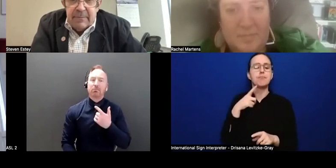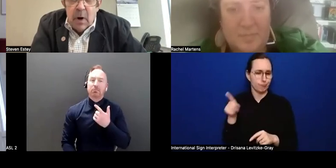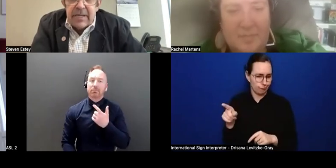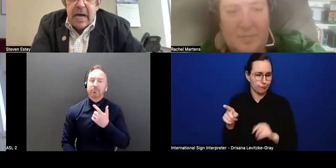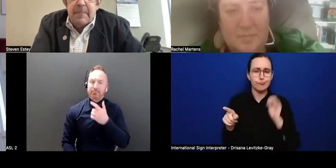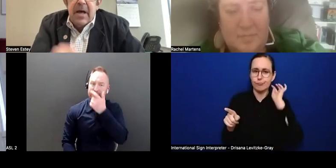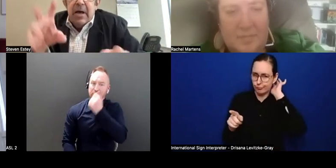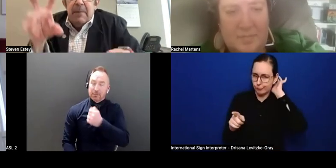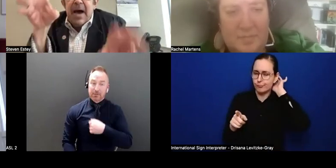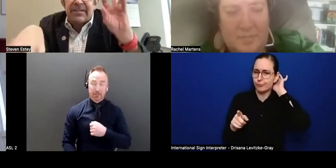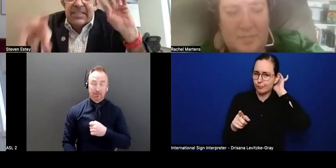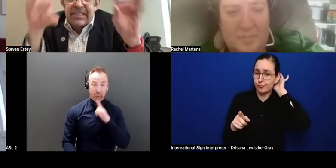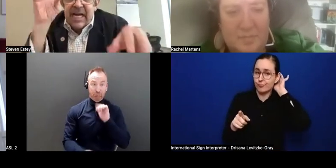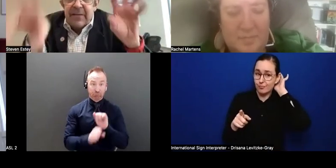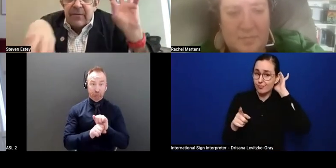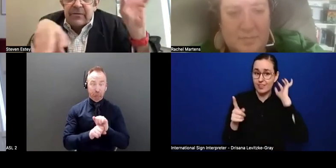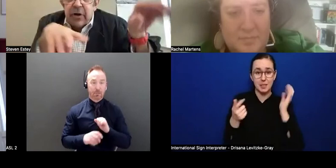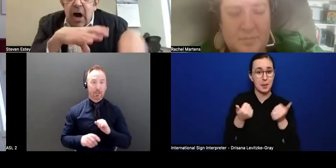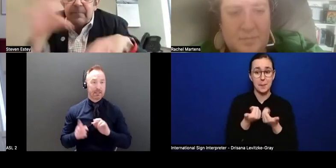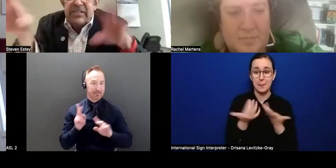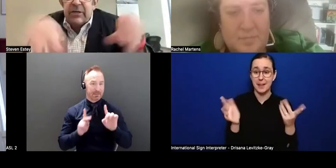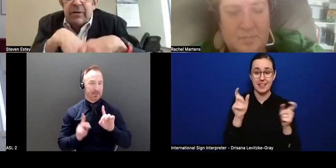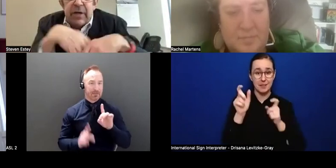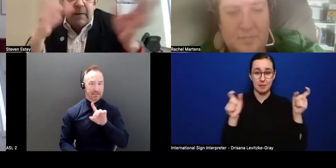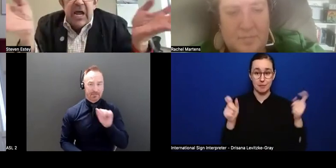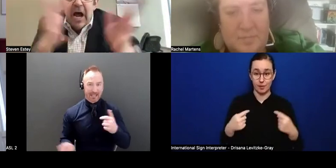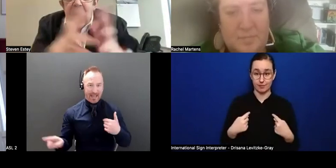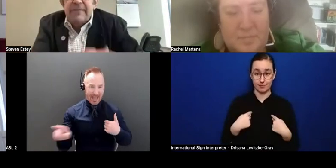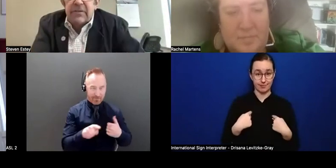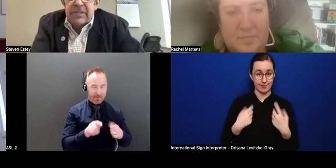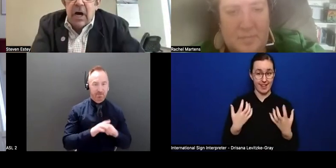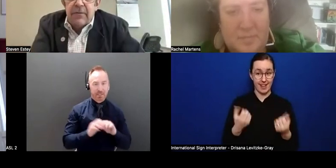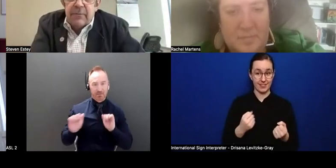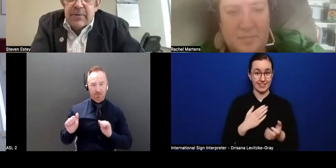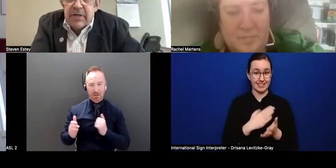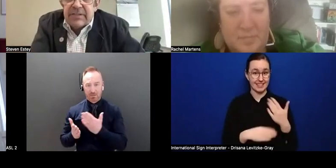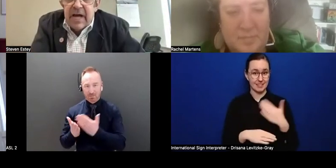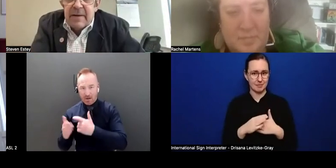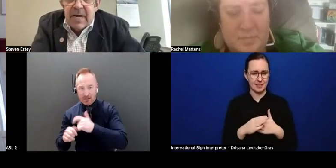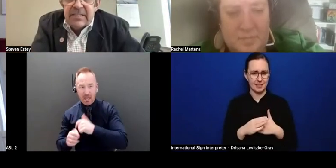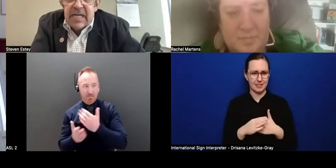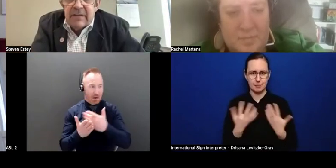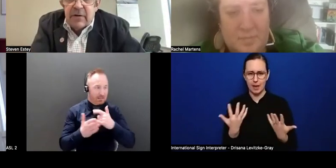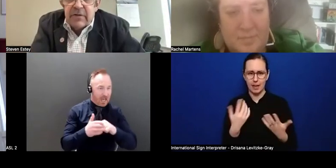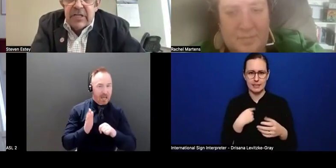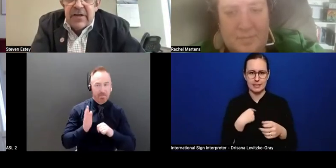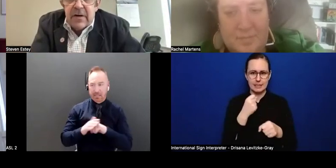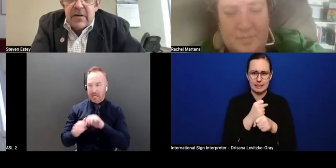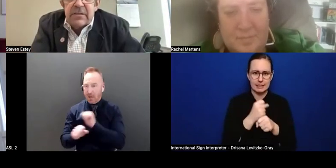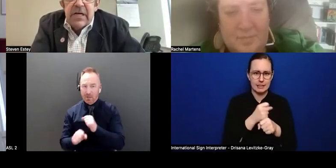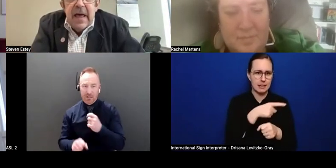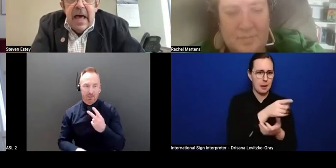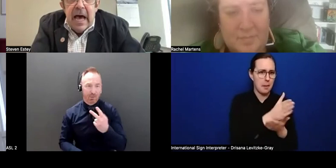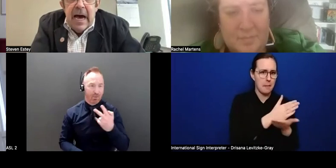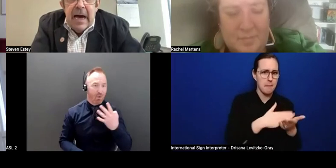they wind up patching together jobs here and there. I mean, I've certainly gone through periods of that myself over the